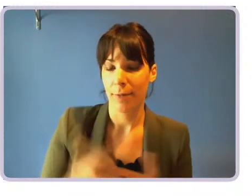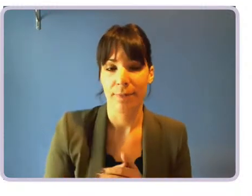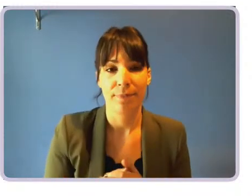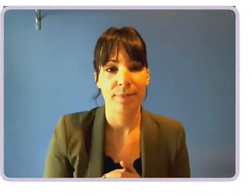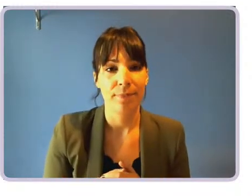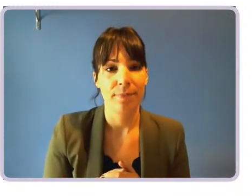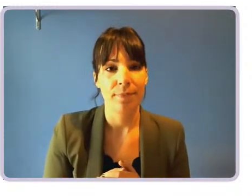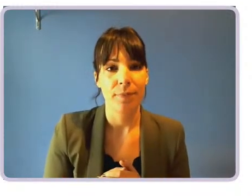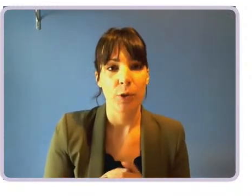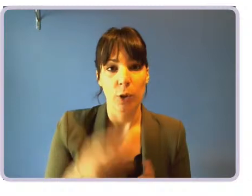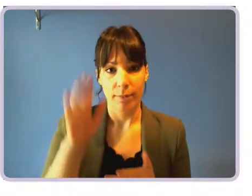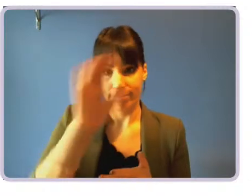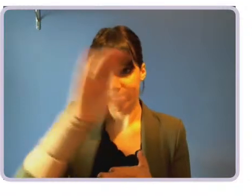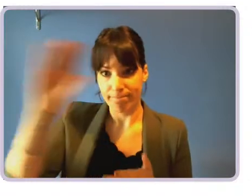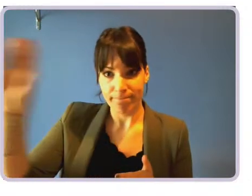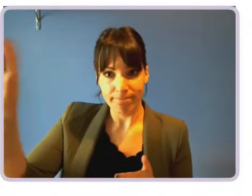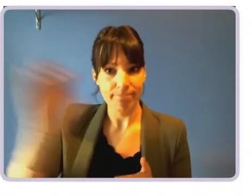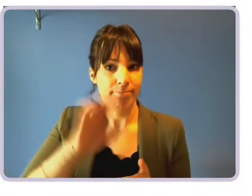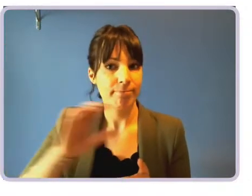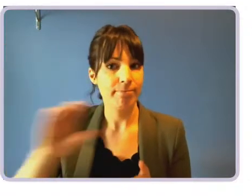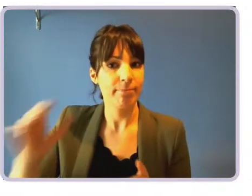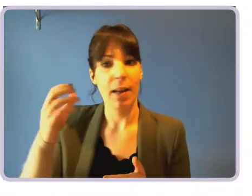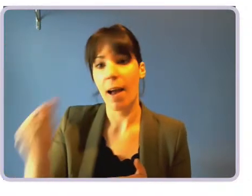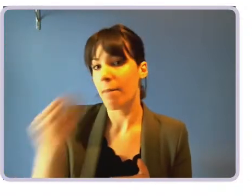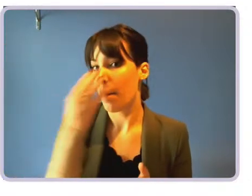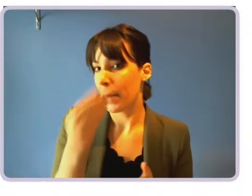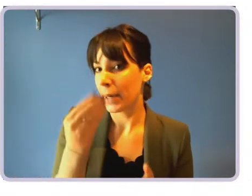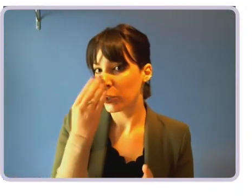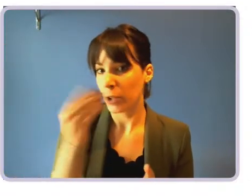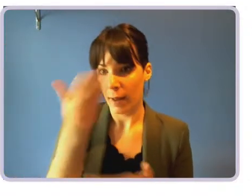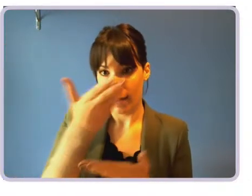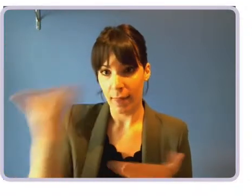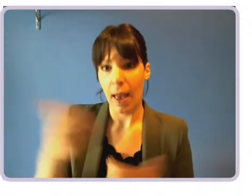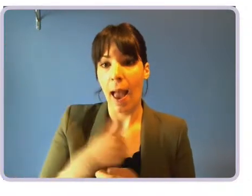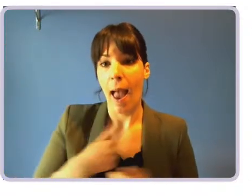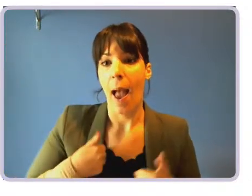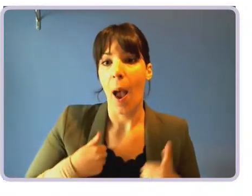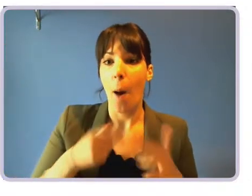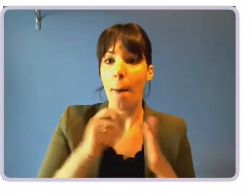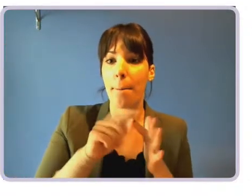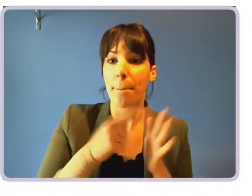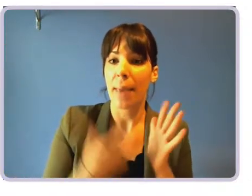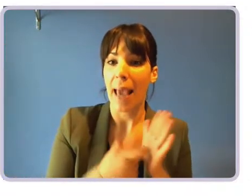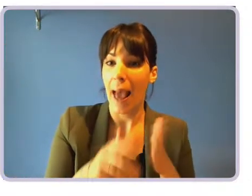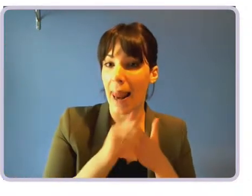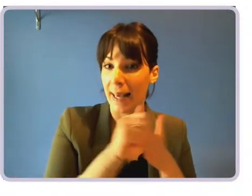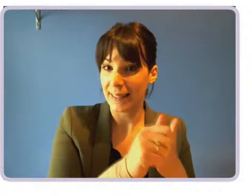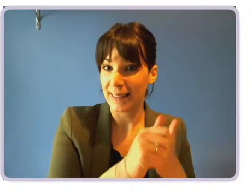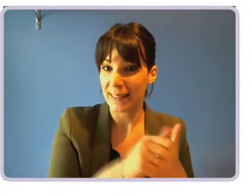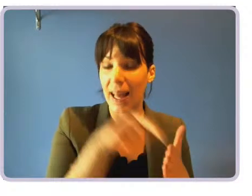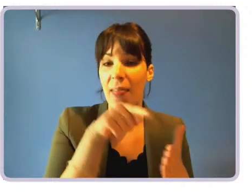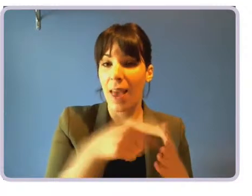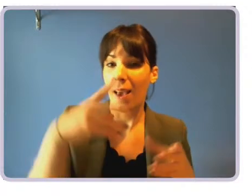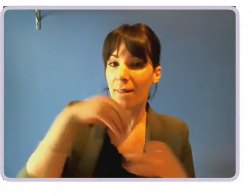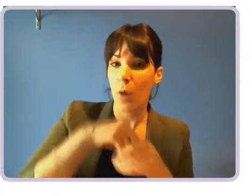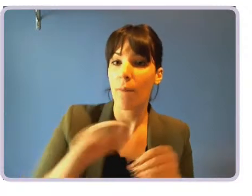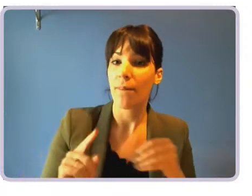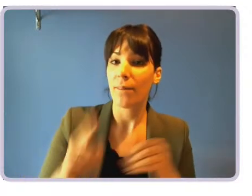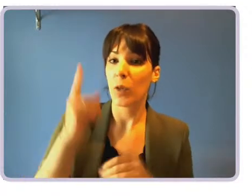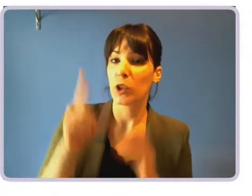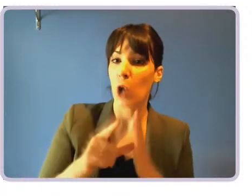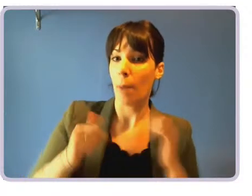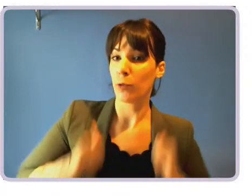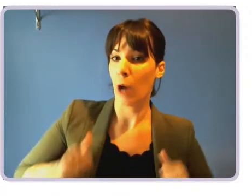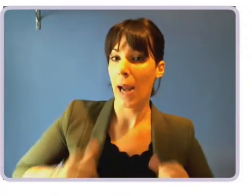see a number of people. These are our peer leaders, and this is at the first training. And you'll notice that at the front or sitting